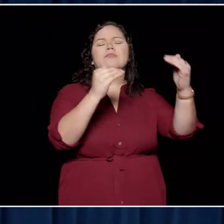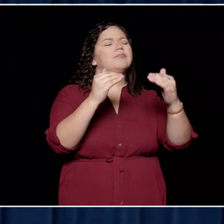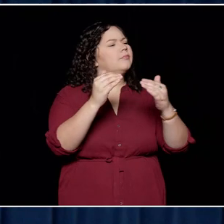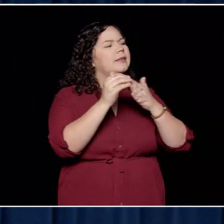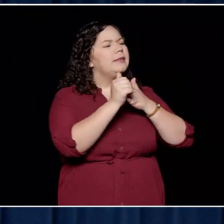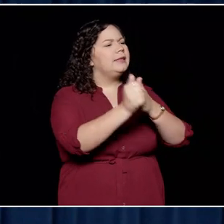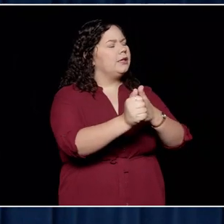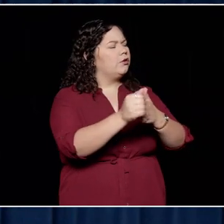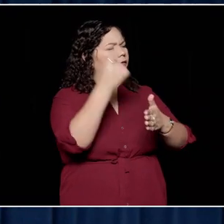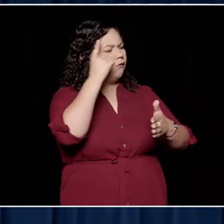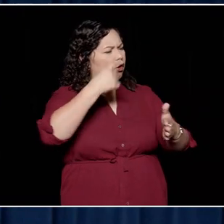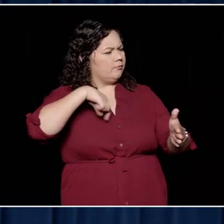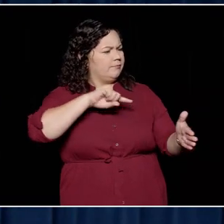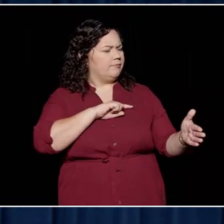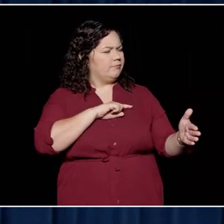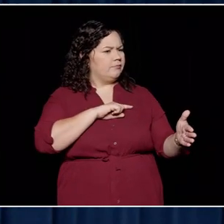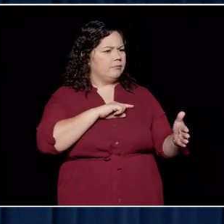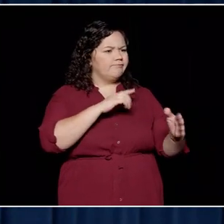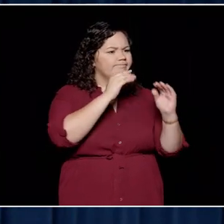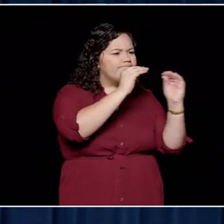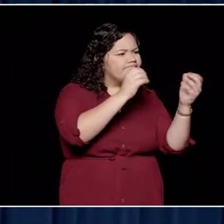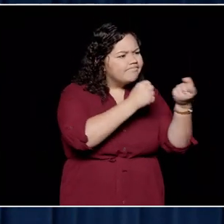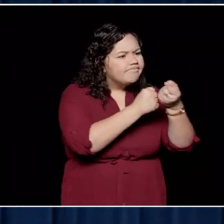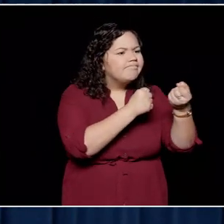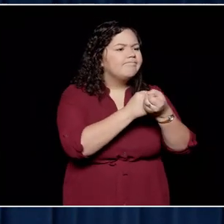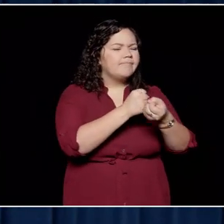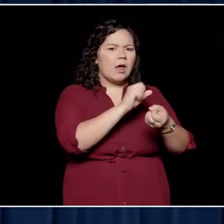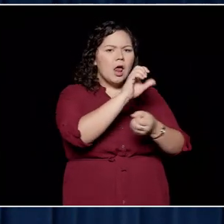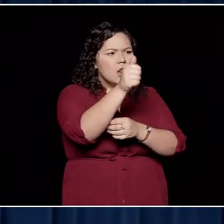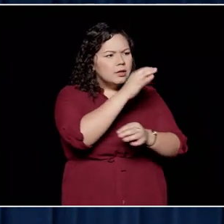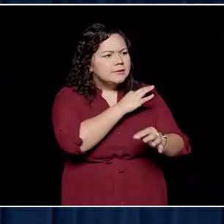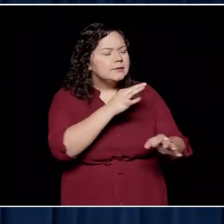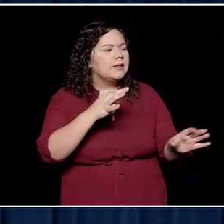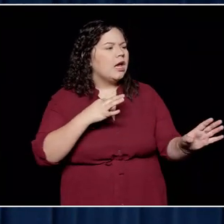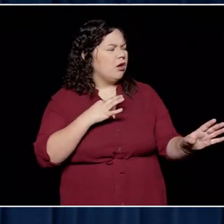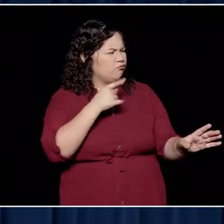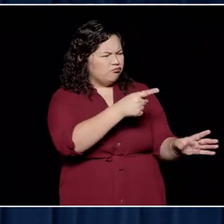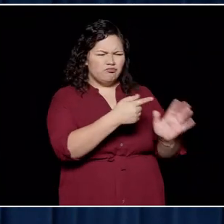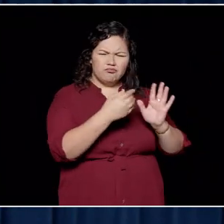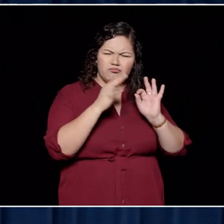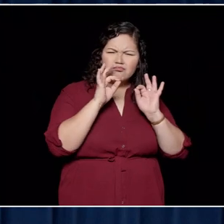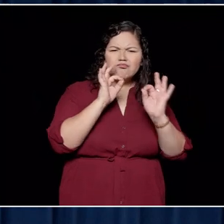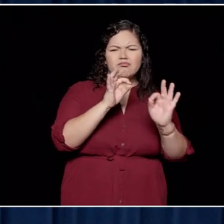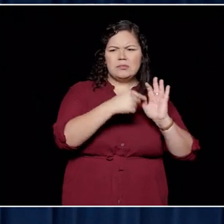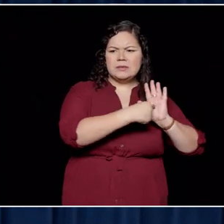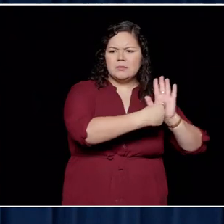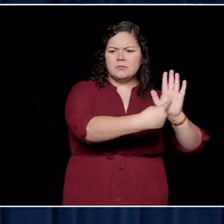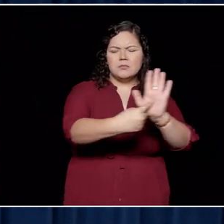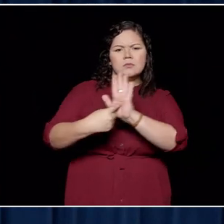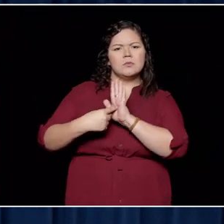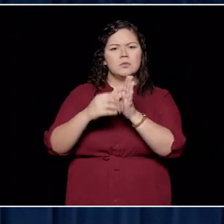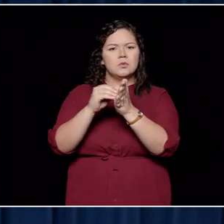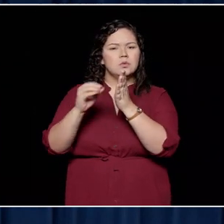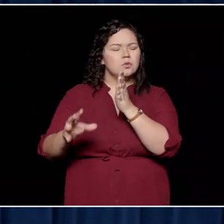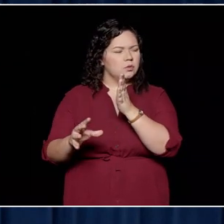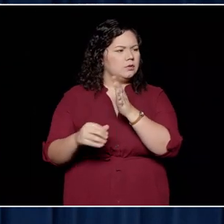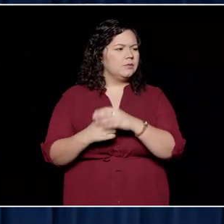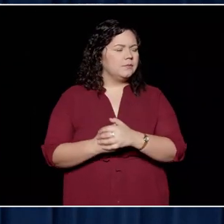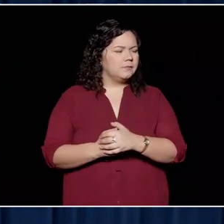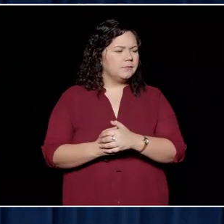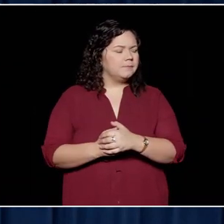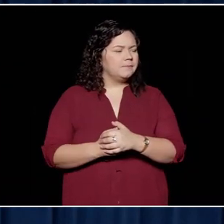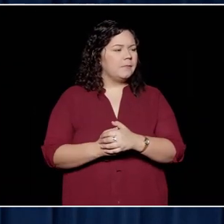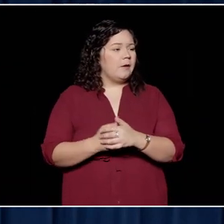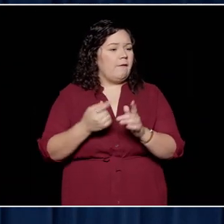leader among your colleagues, and an inspirational example to all of our students. On